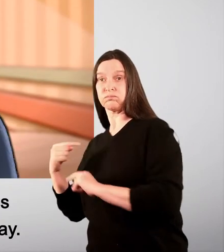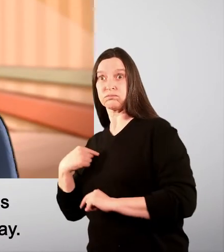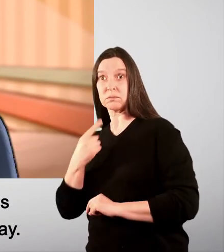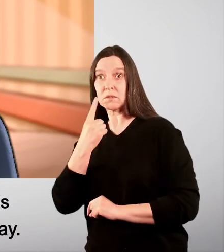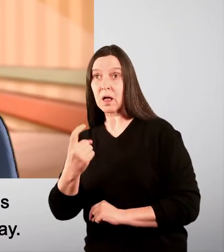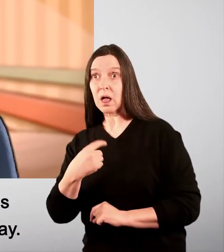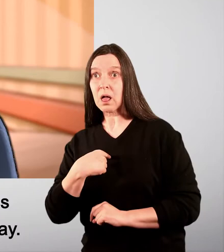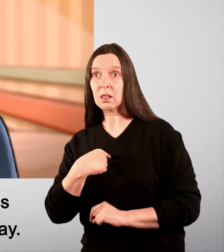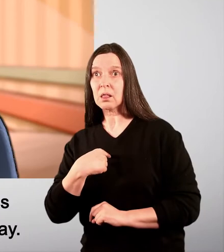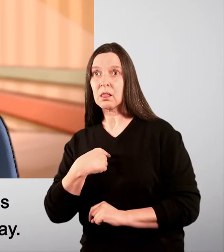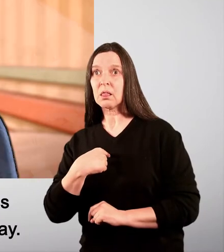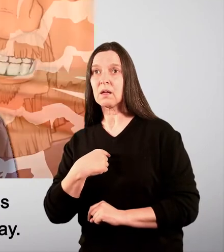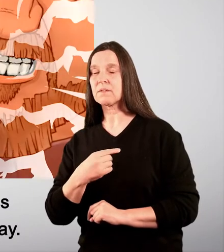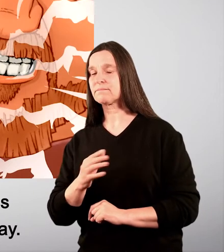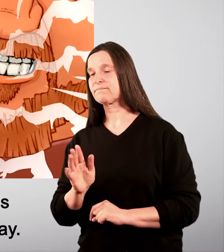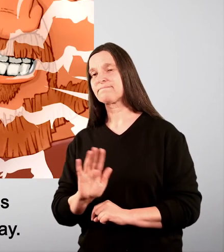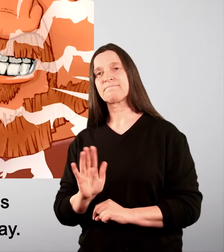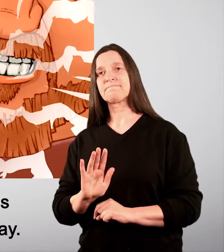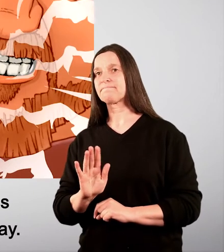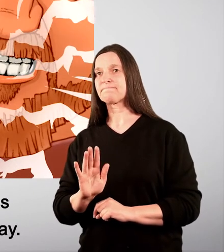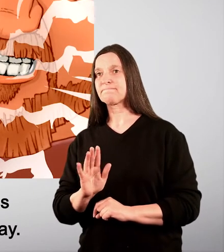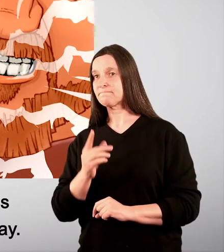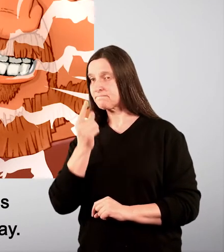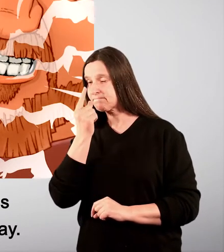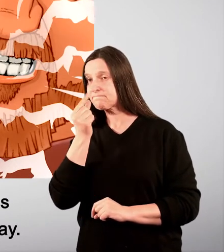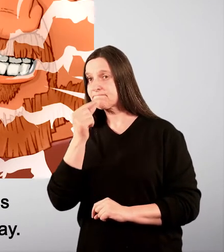With clenched fists, he approaches you and he punches you in the jaw.